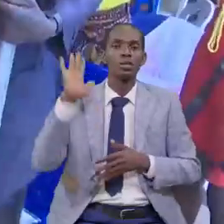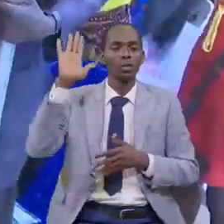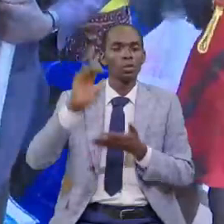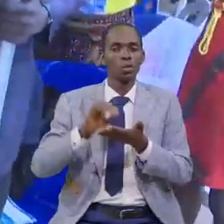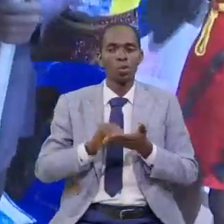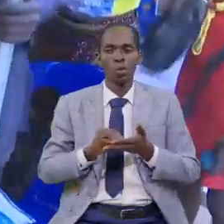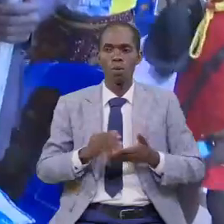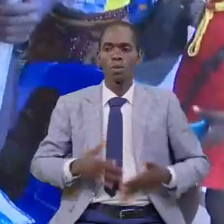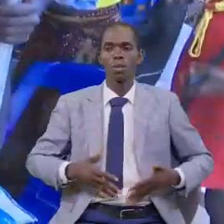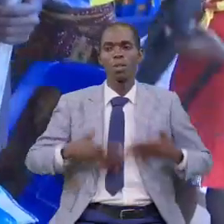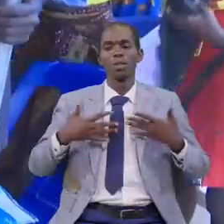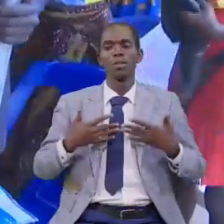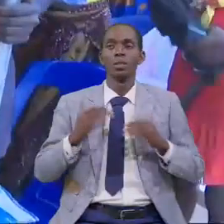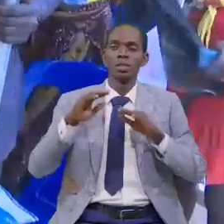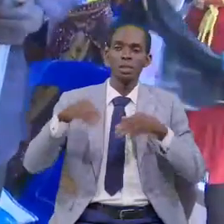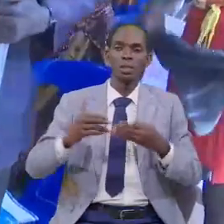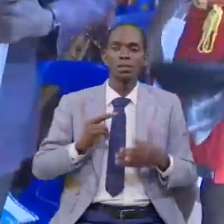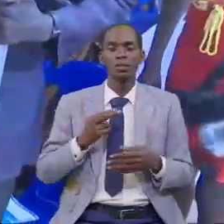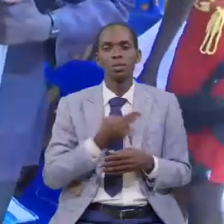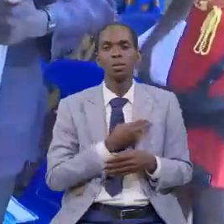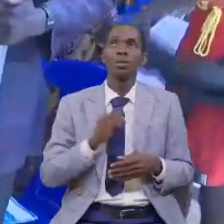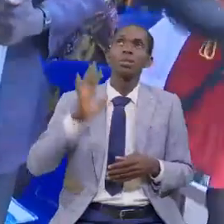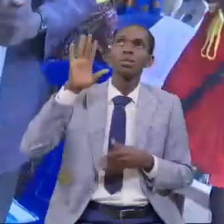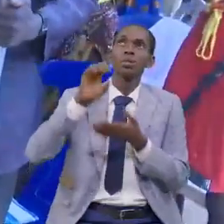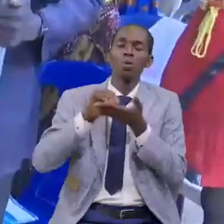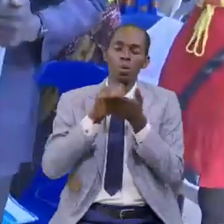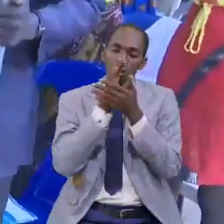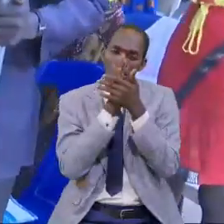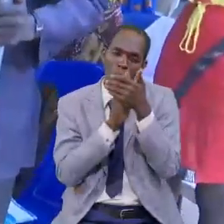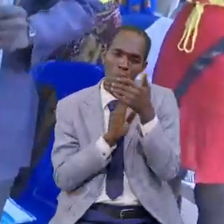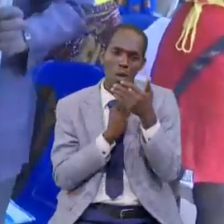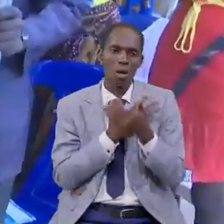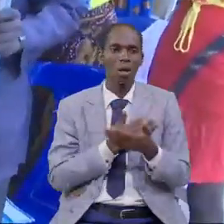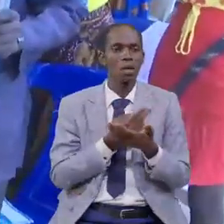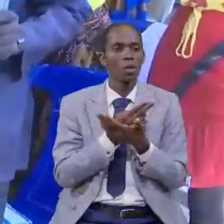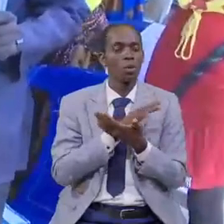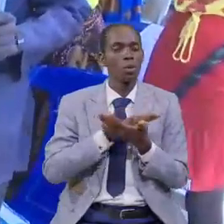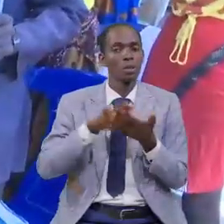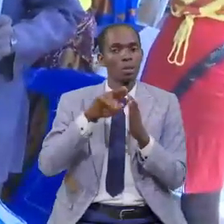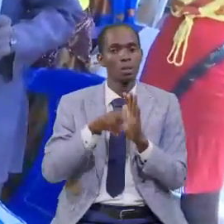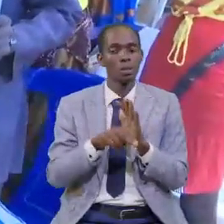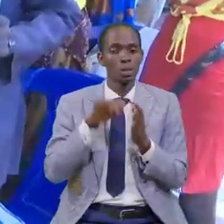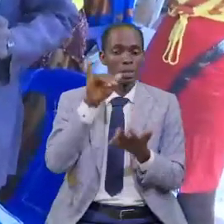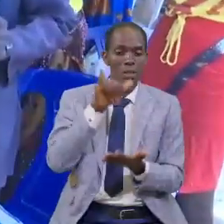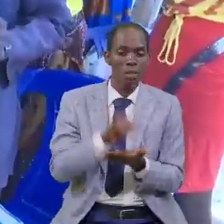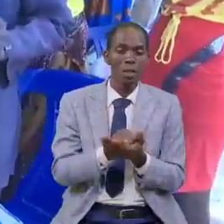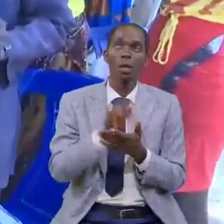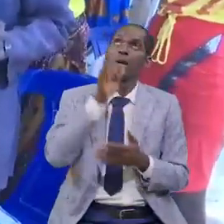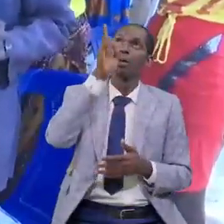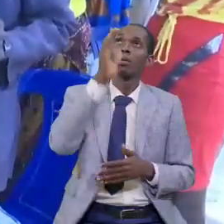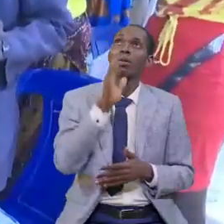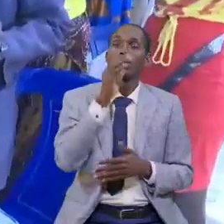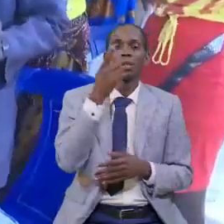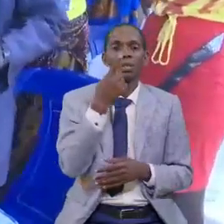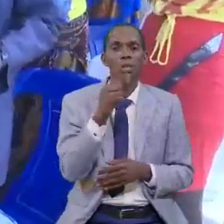very humility, His very holiness, that God, the God of heaven,